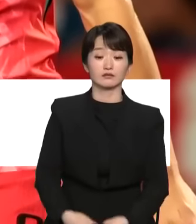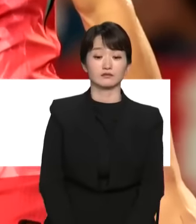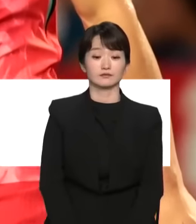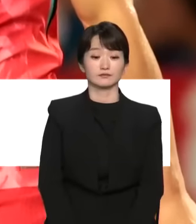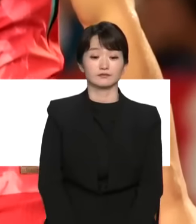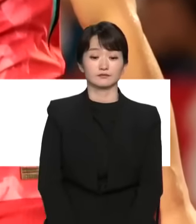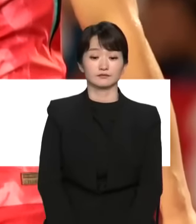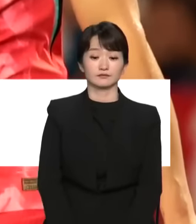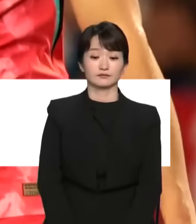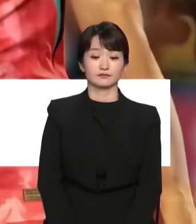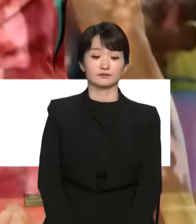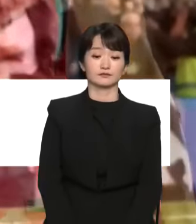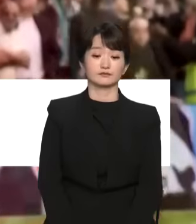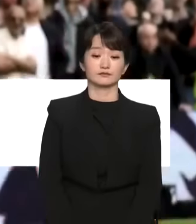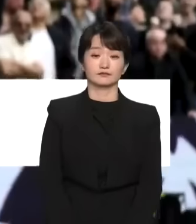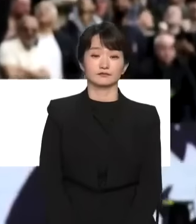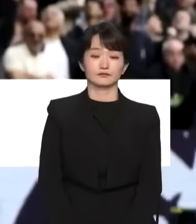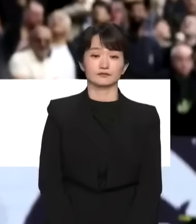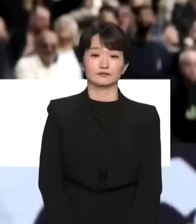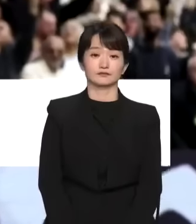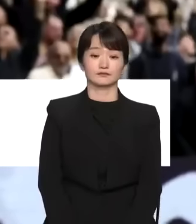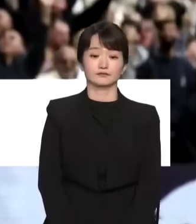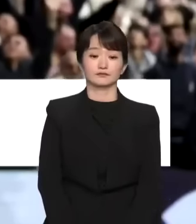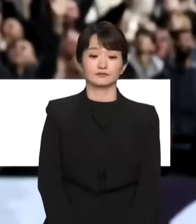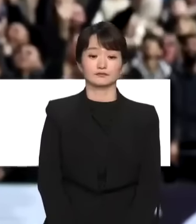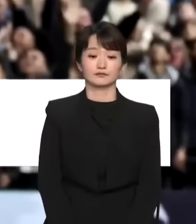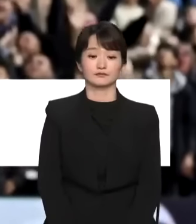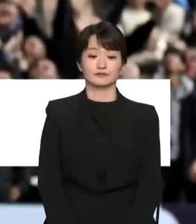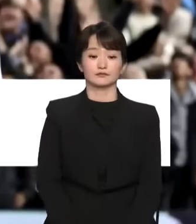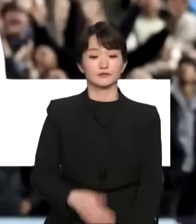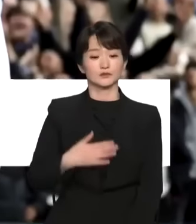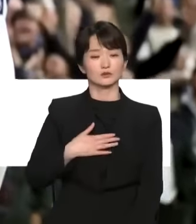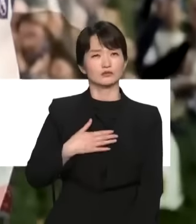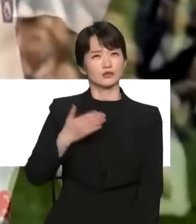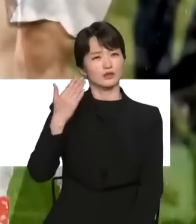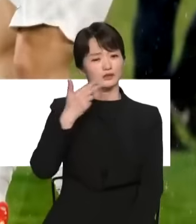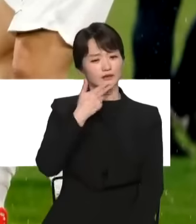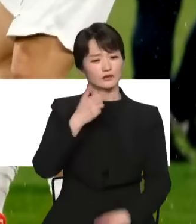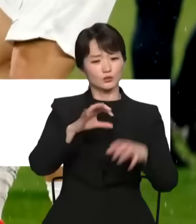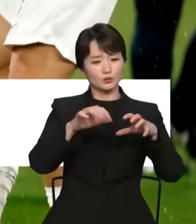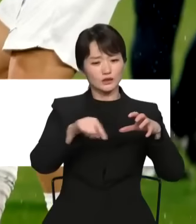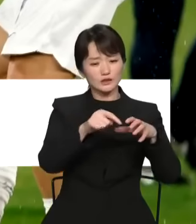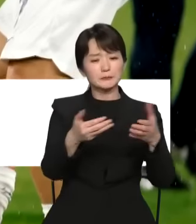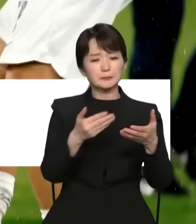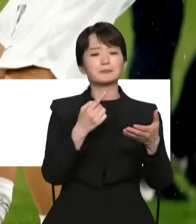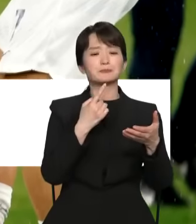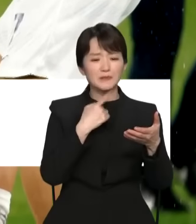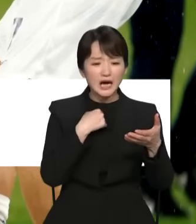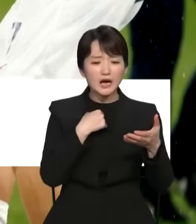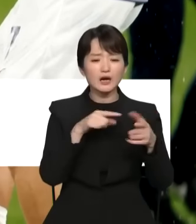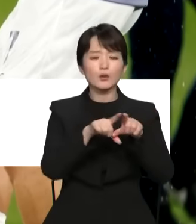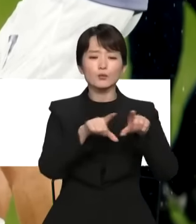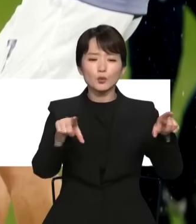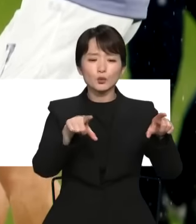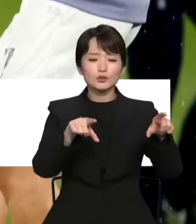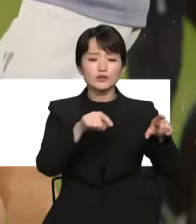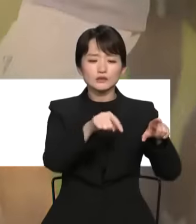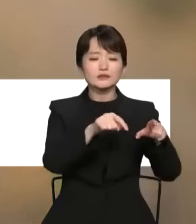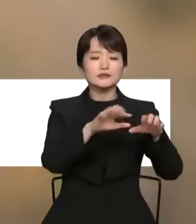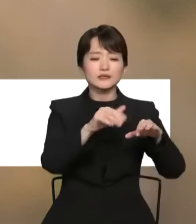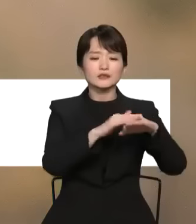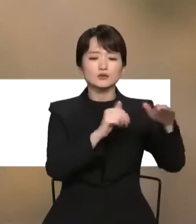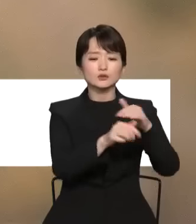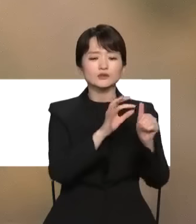the leadership also taken in Tottenham, because that's, and I worked in England also in